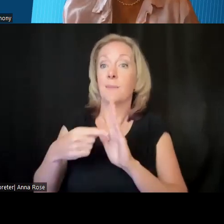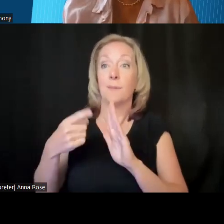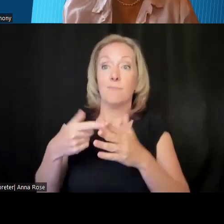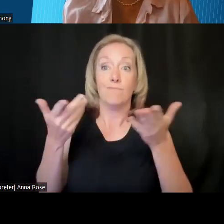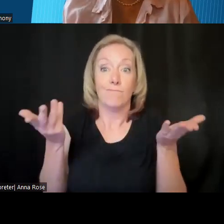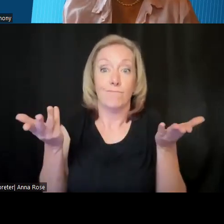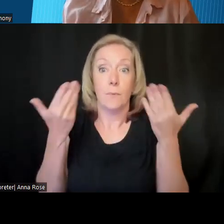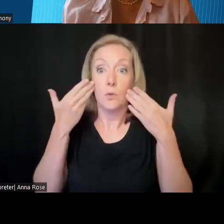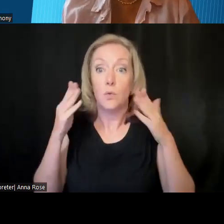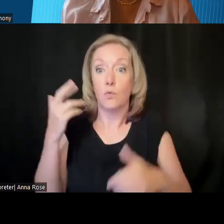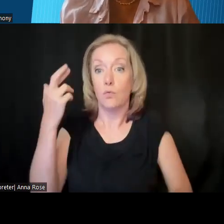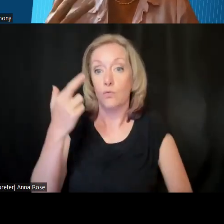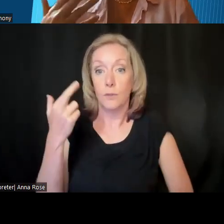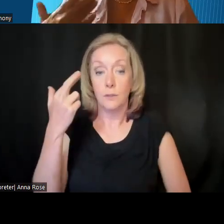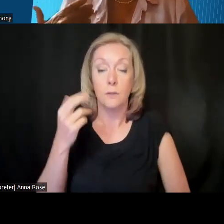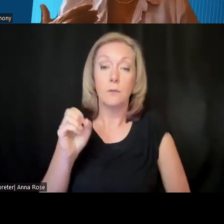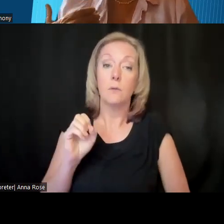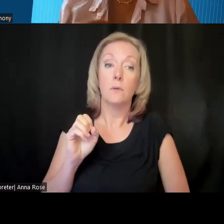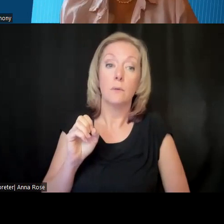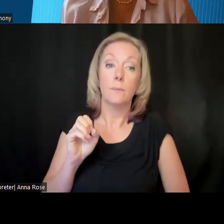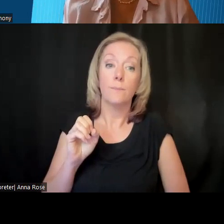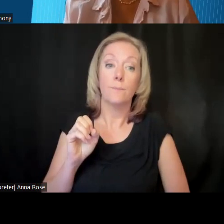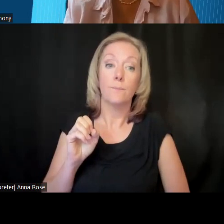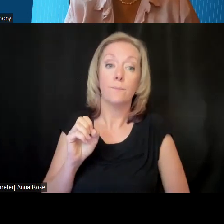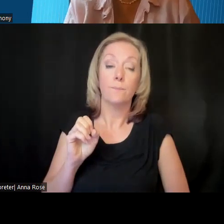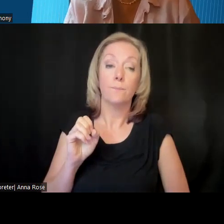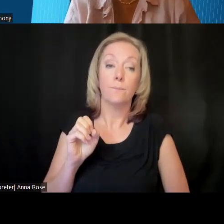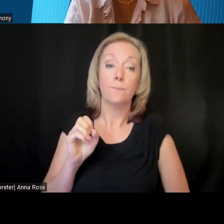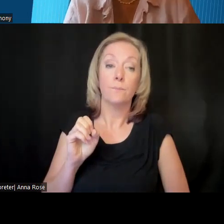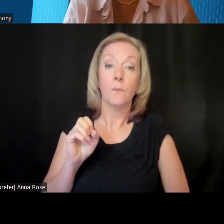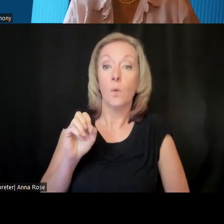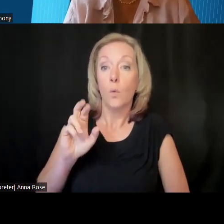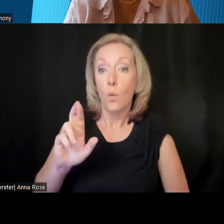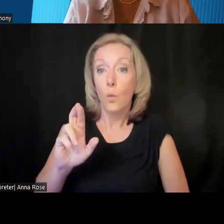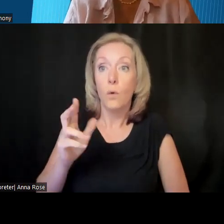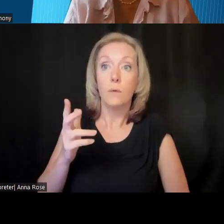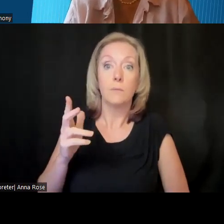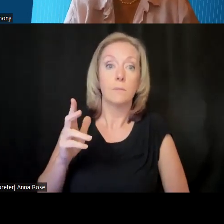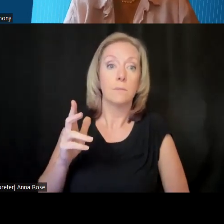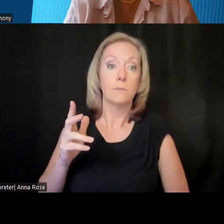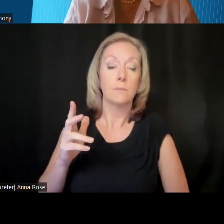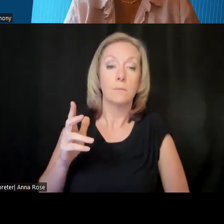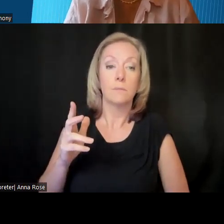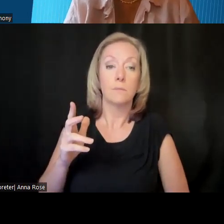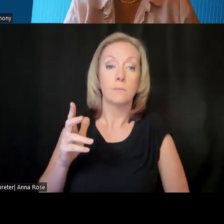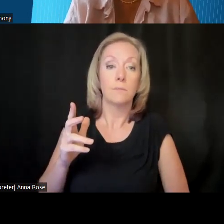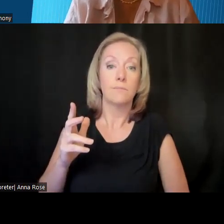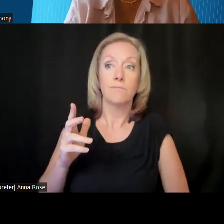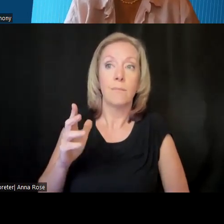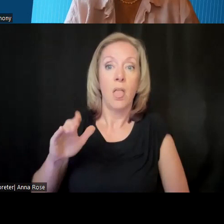we don't know, or it may be situationally, there hasn't been genetic care or next